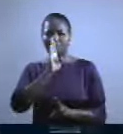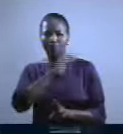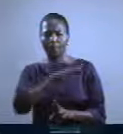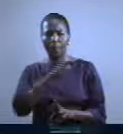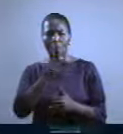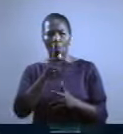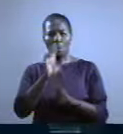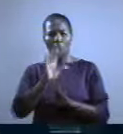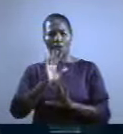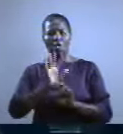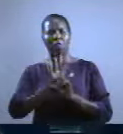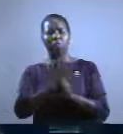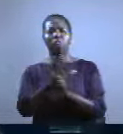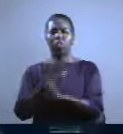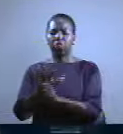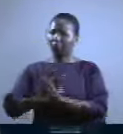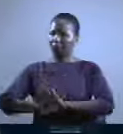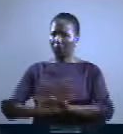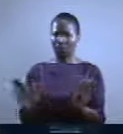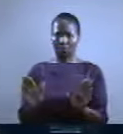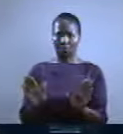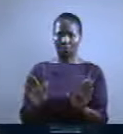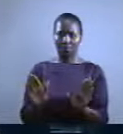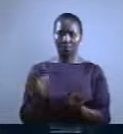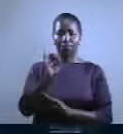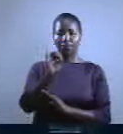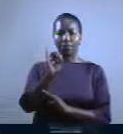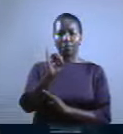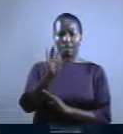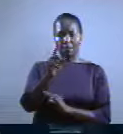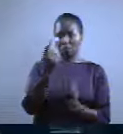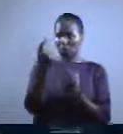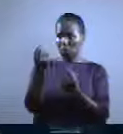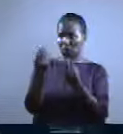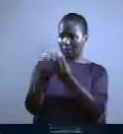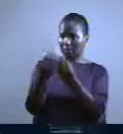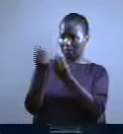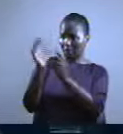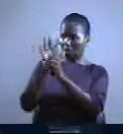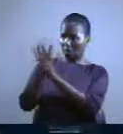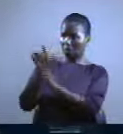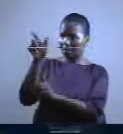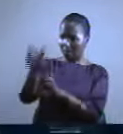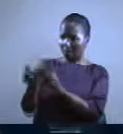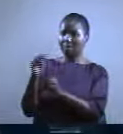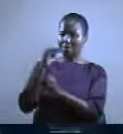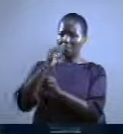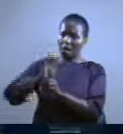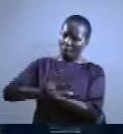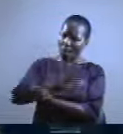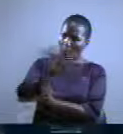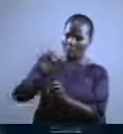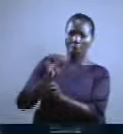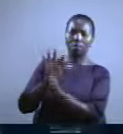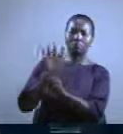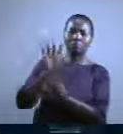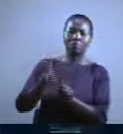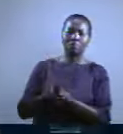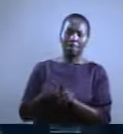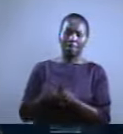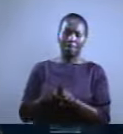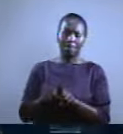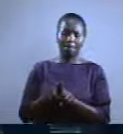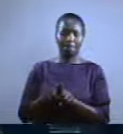and disrespect. Any action that offends one section of society should offend all sections. Freedom